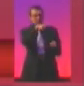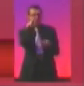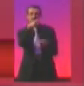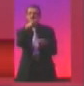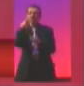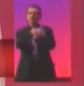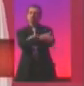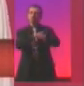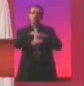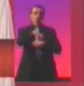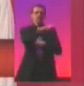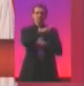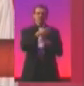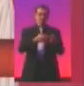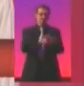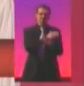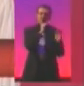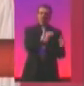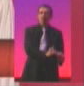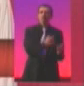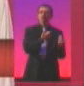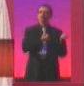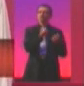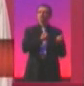country, including those on prepayment meters.